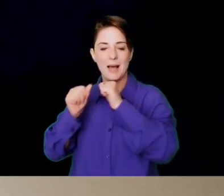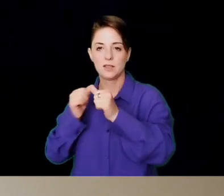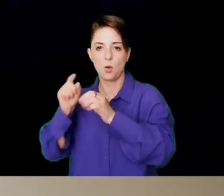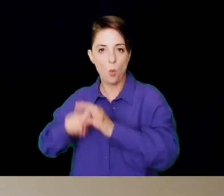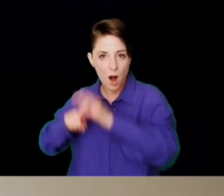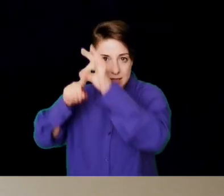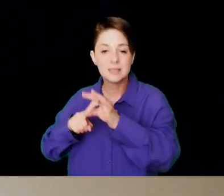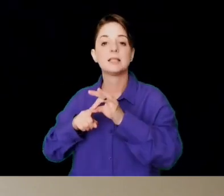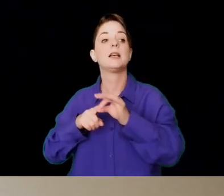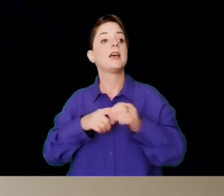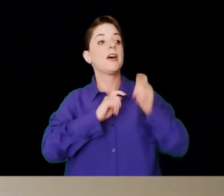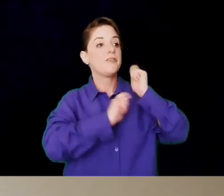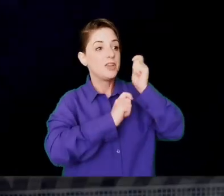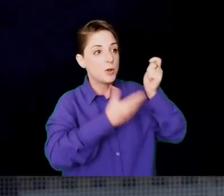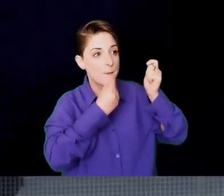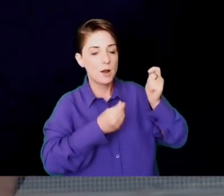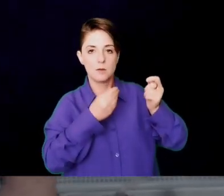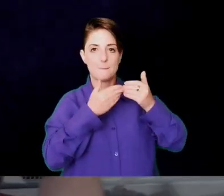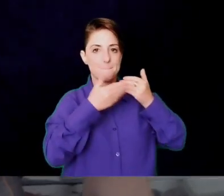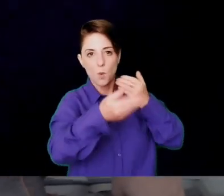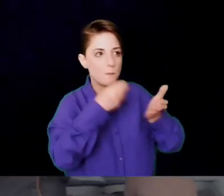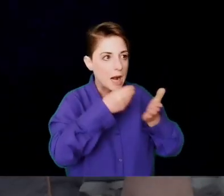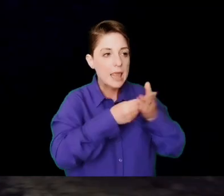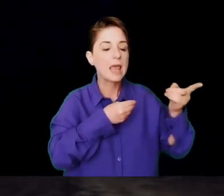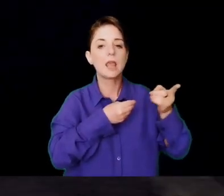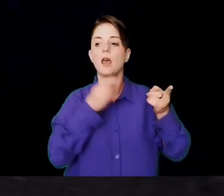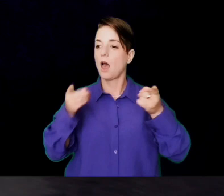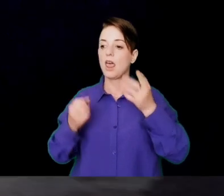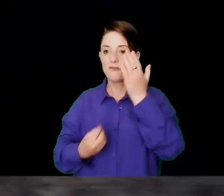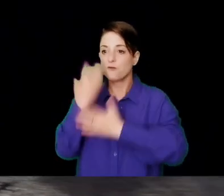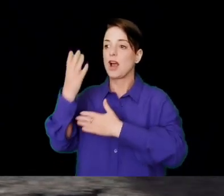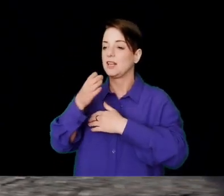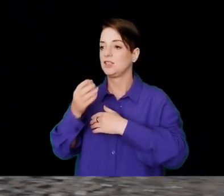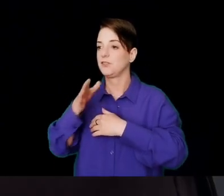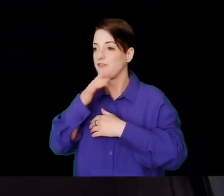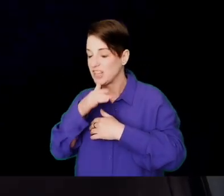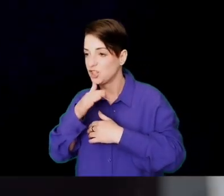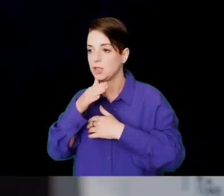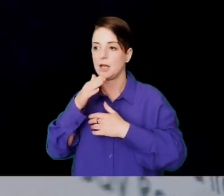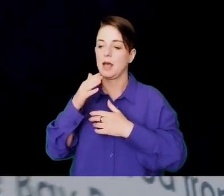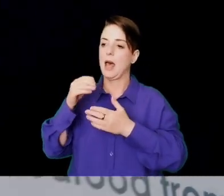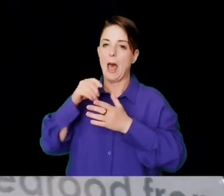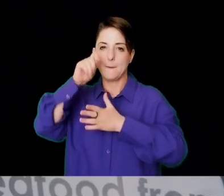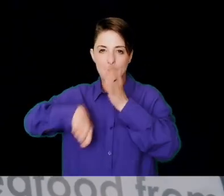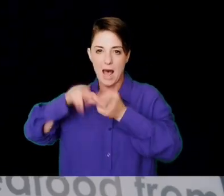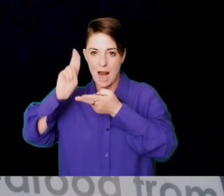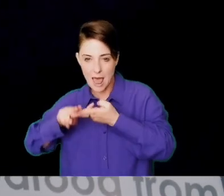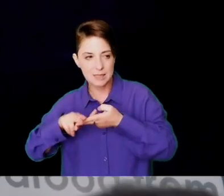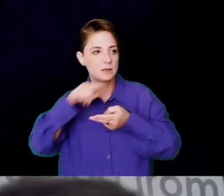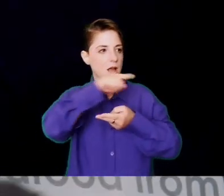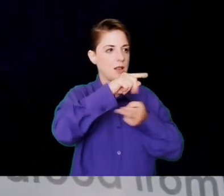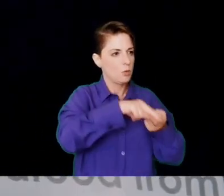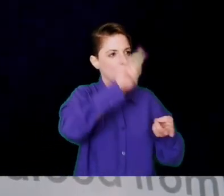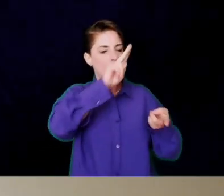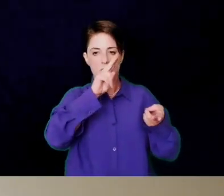fish. It's more money for the fishermen, and that the end consumer will get fresher fish and pay less for the fish, yet the fishermen will